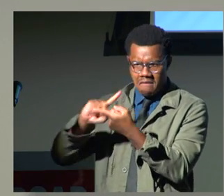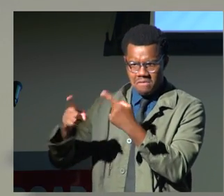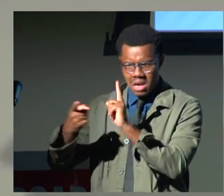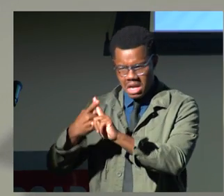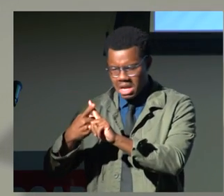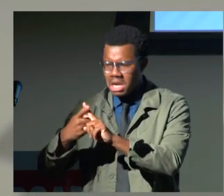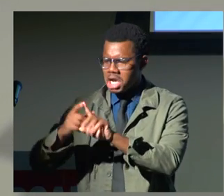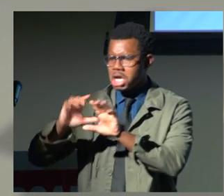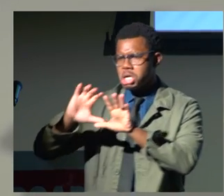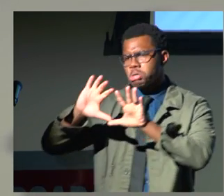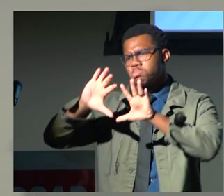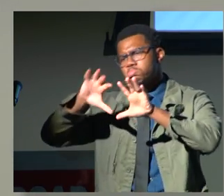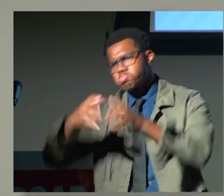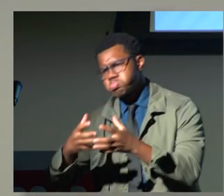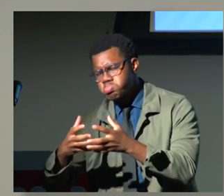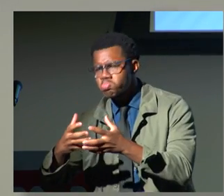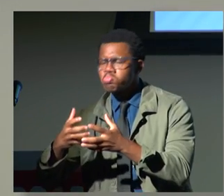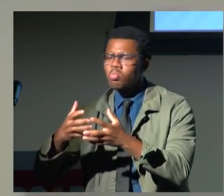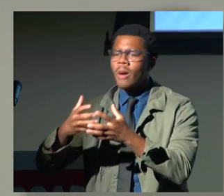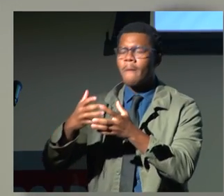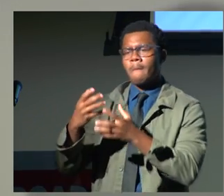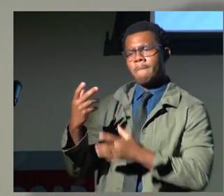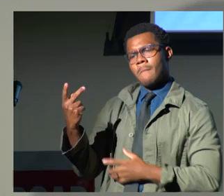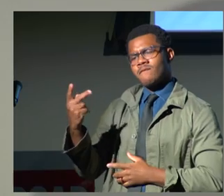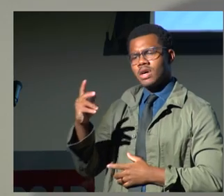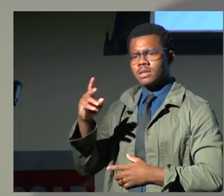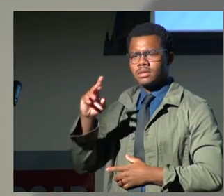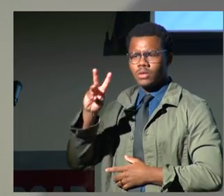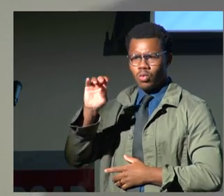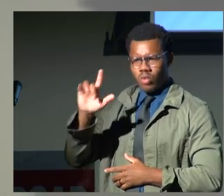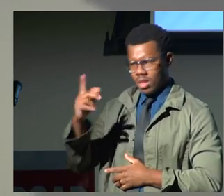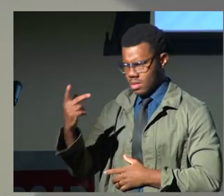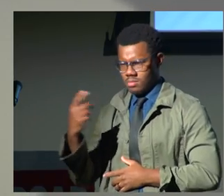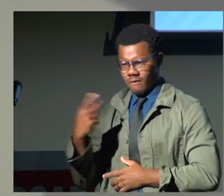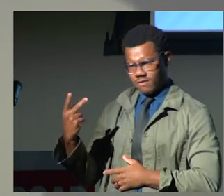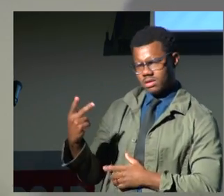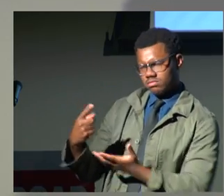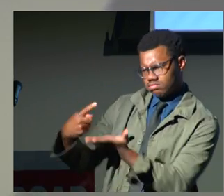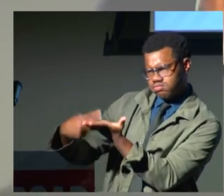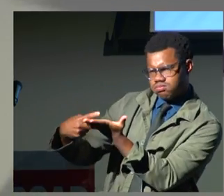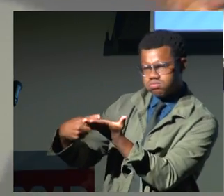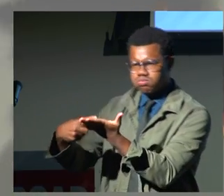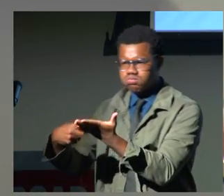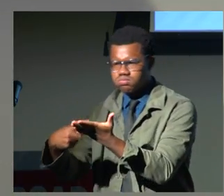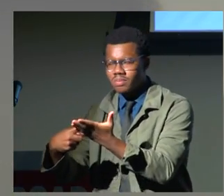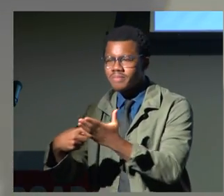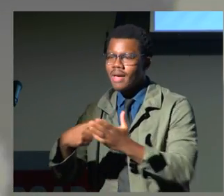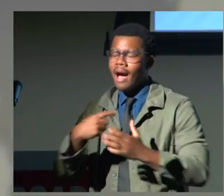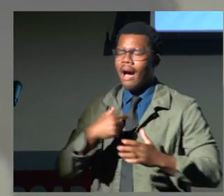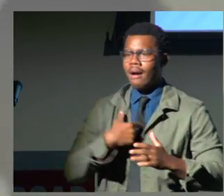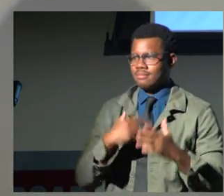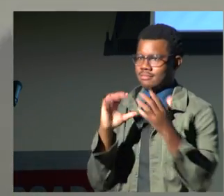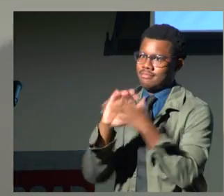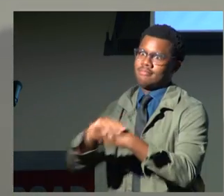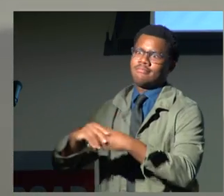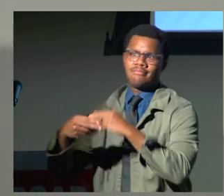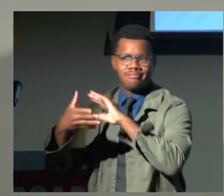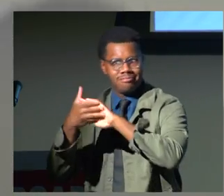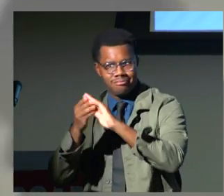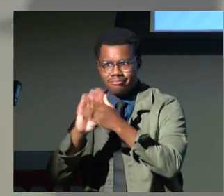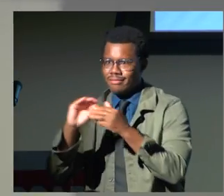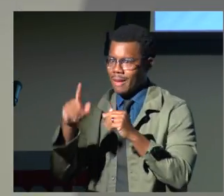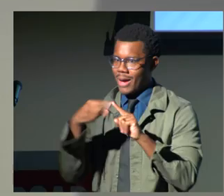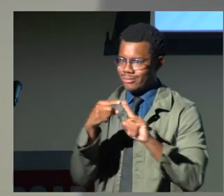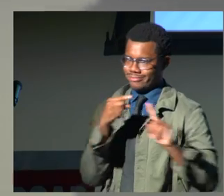together, and Will and I started talking, and I started waxing poetic about Jim Dine to him. He said,